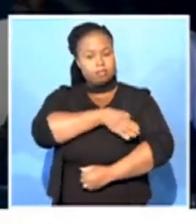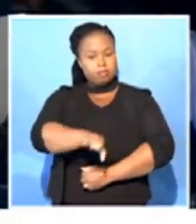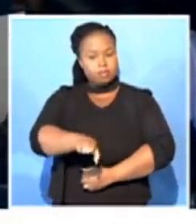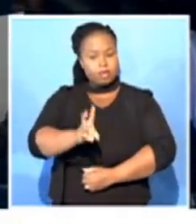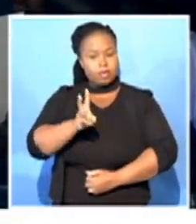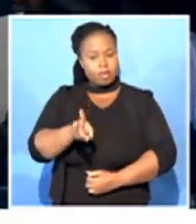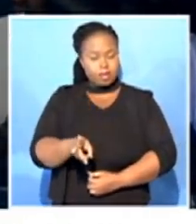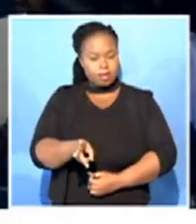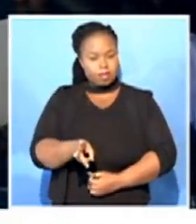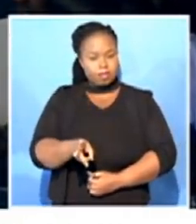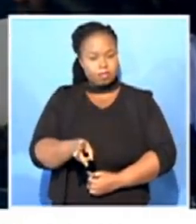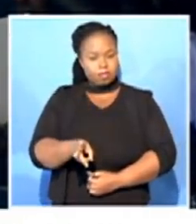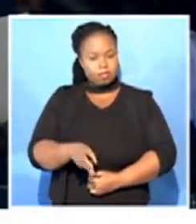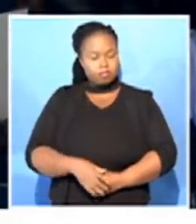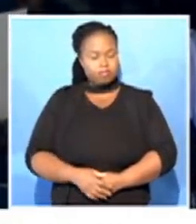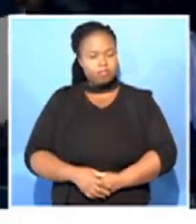Discharge my duties.